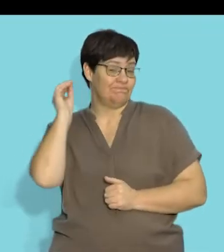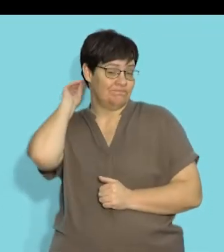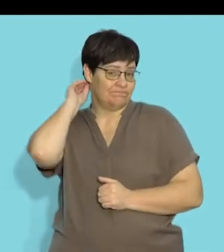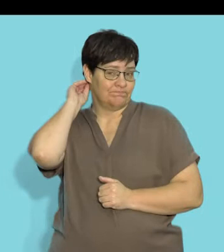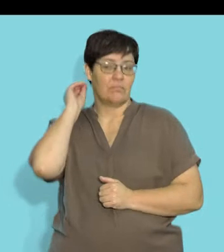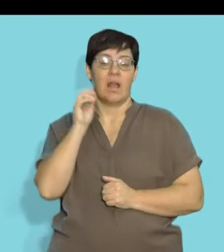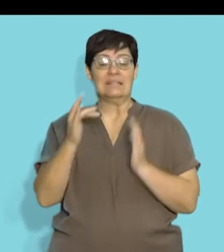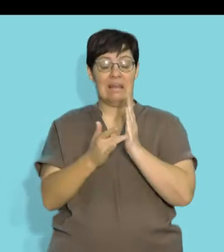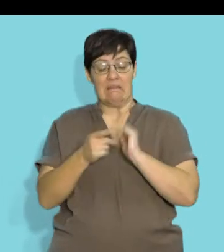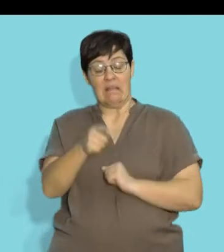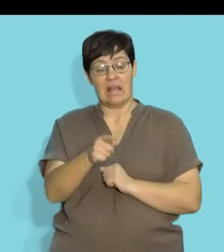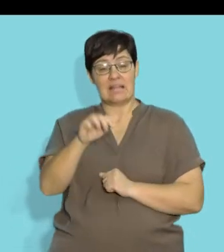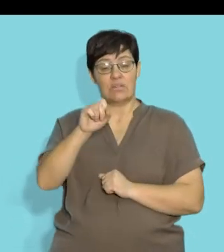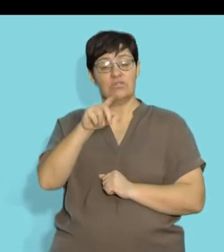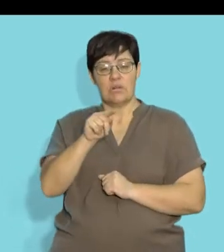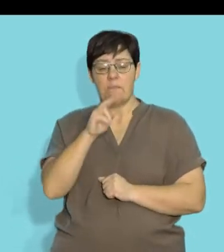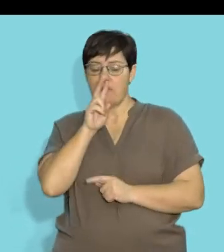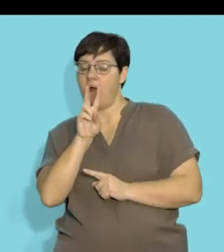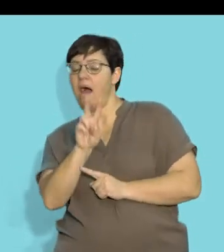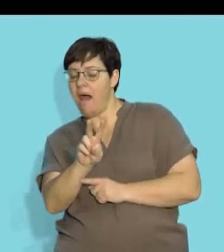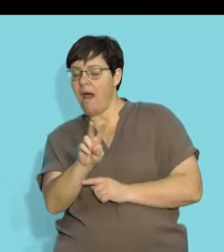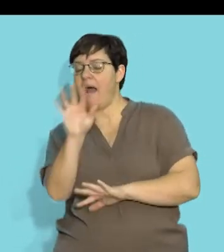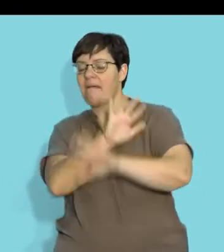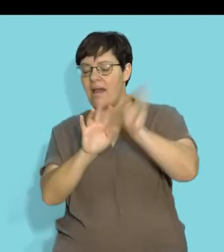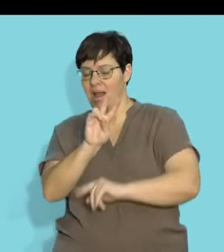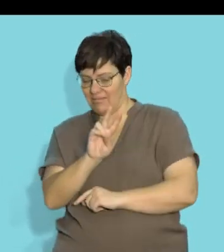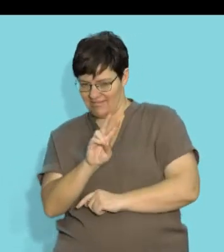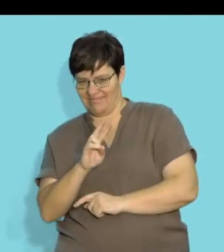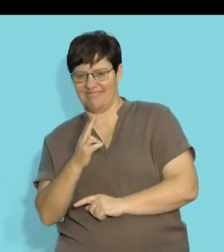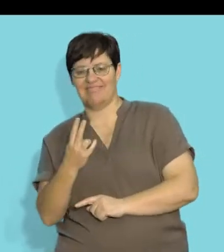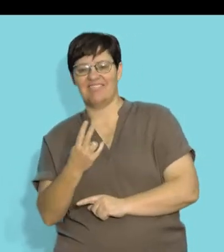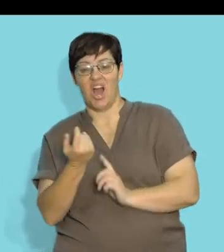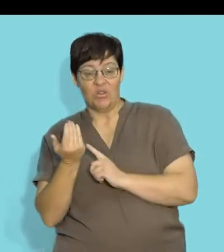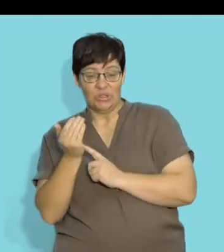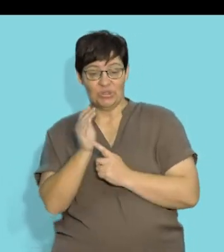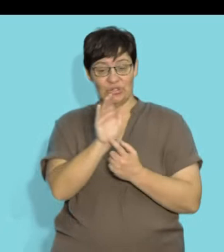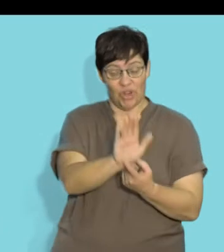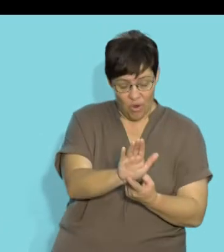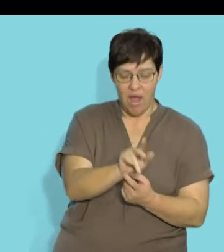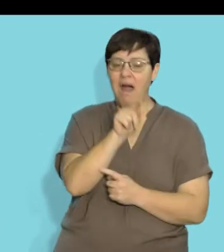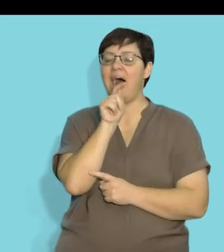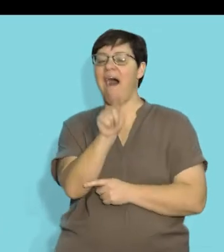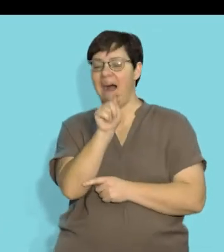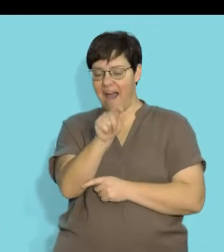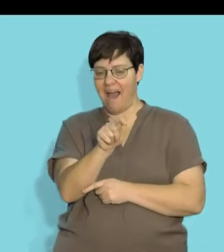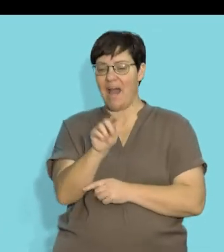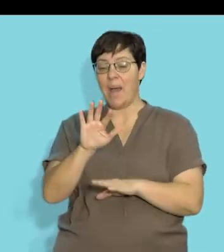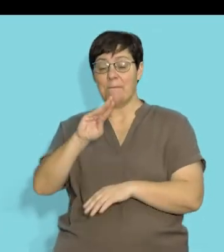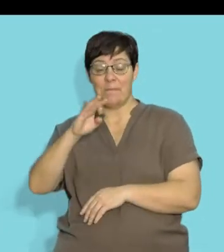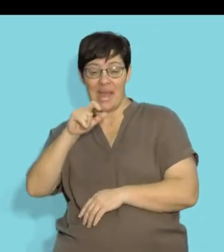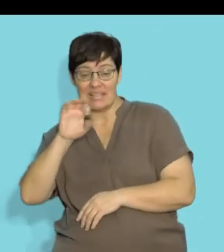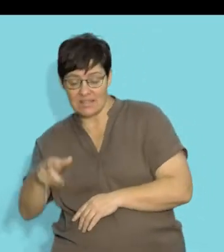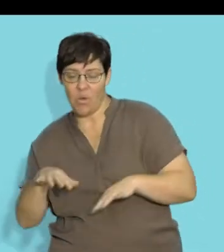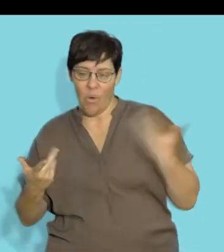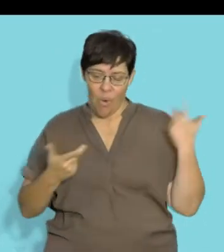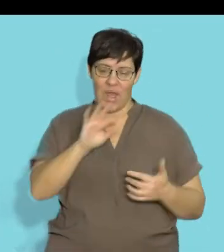be reminded that in a titration, there is an observed color change, okay, of an indicator. The color change is only